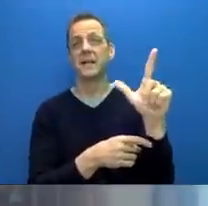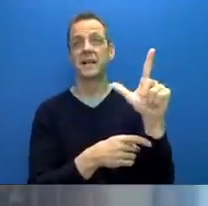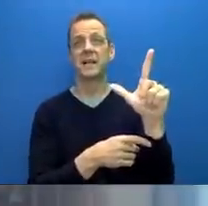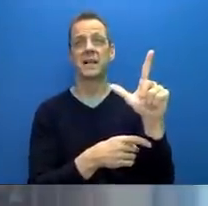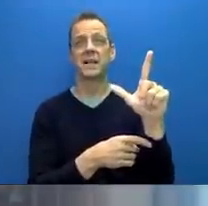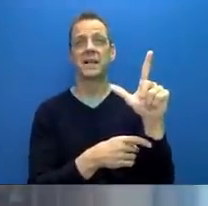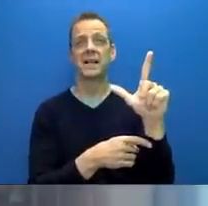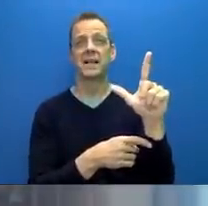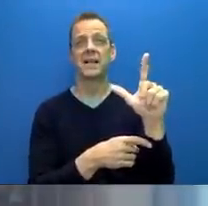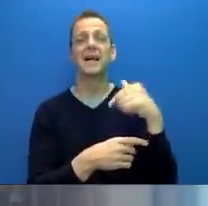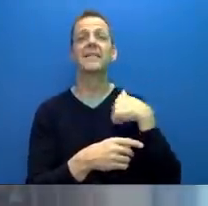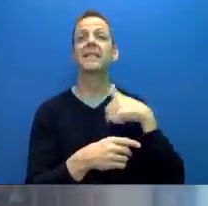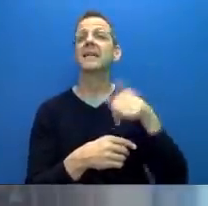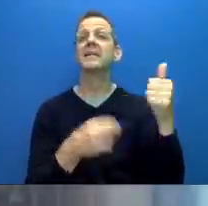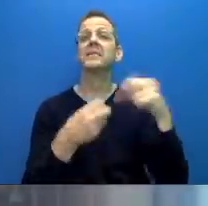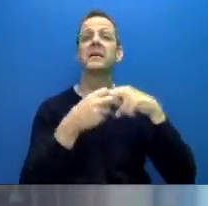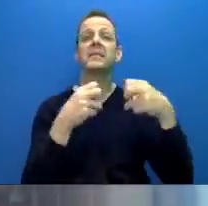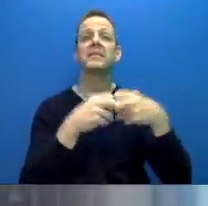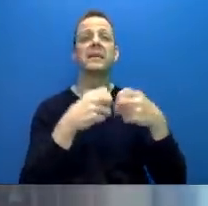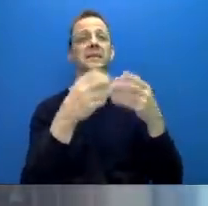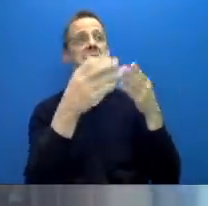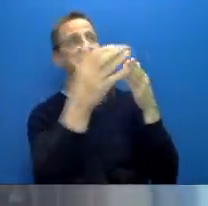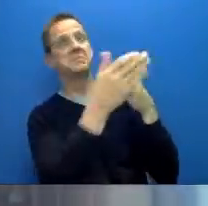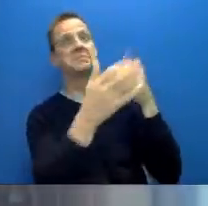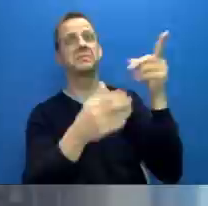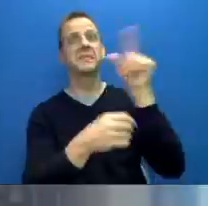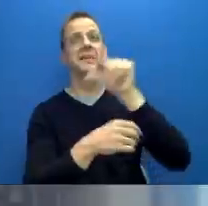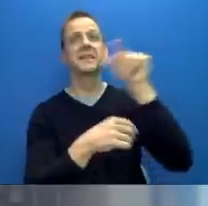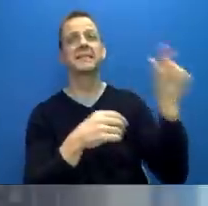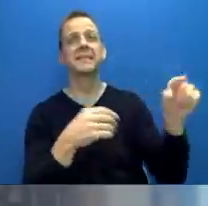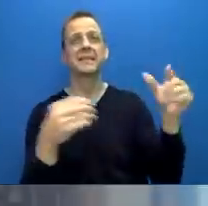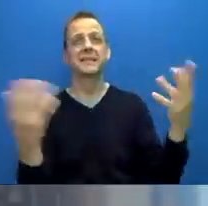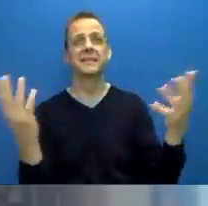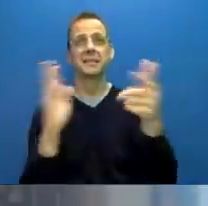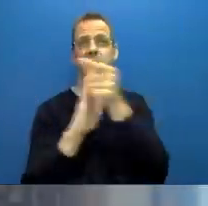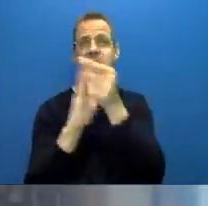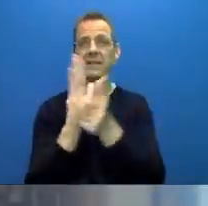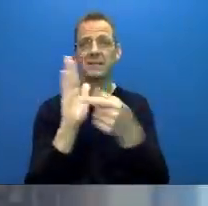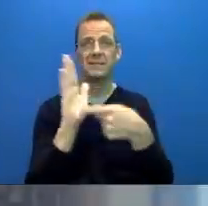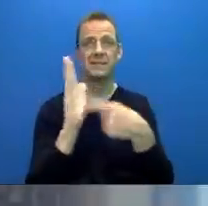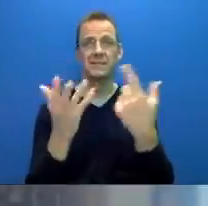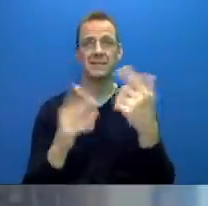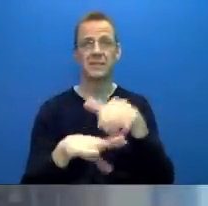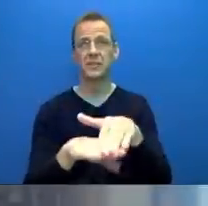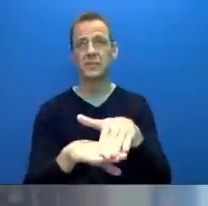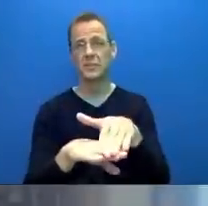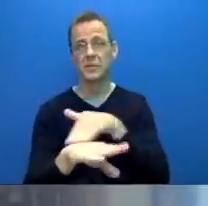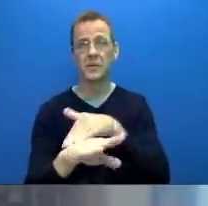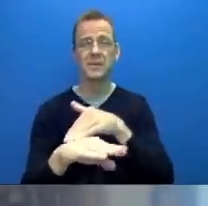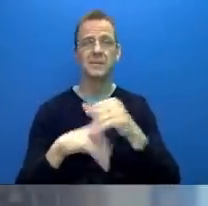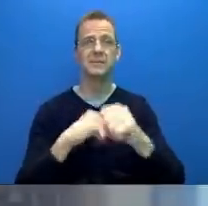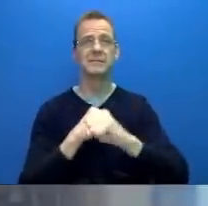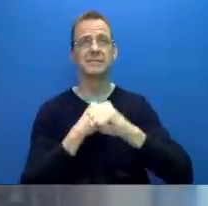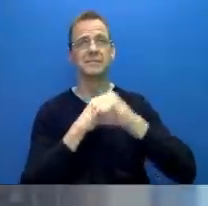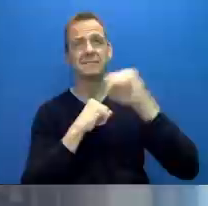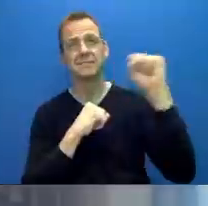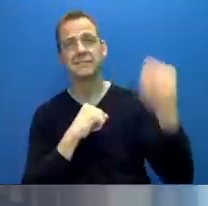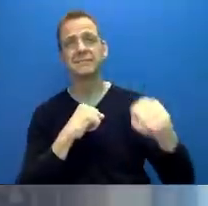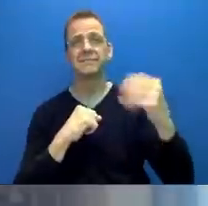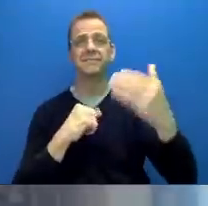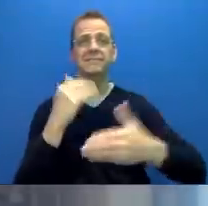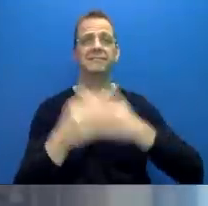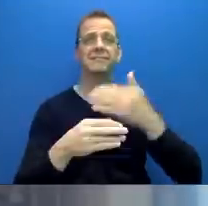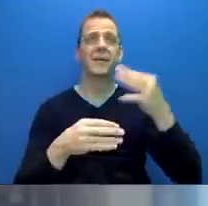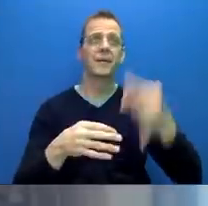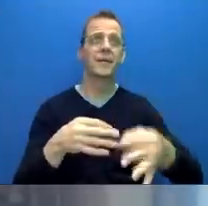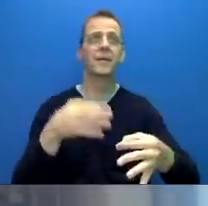to school or having already gone back to school, I tend to think of the big kids I teach, which they go back next week. But with people already back